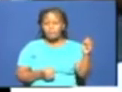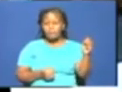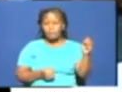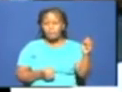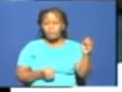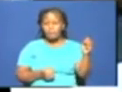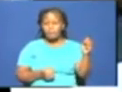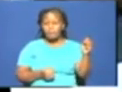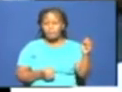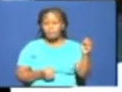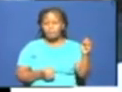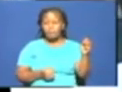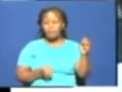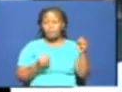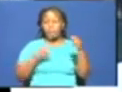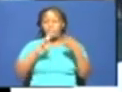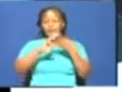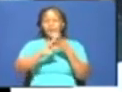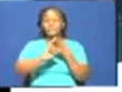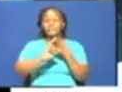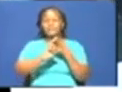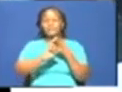five, hashtag